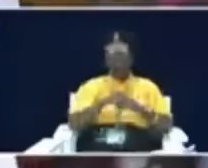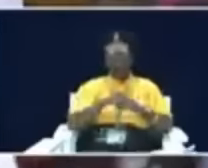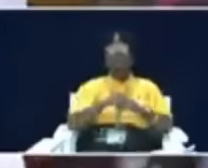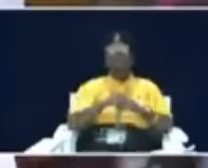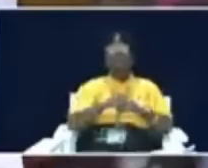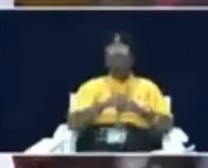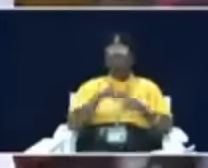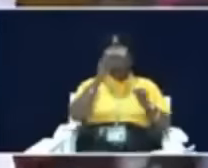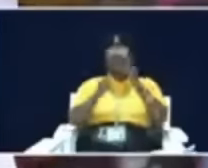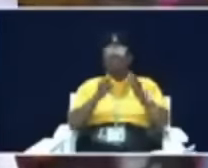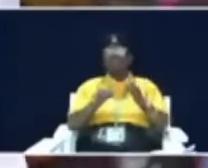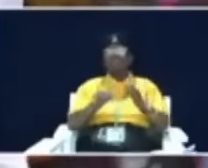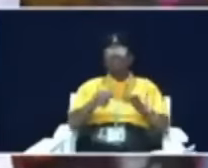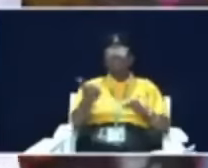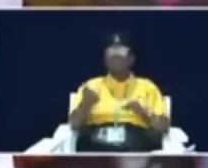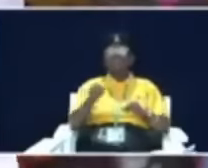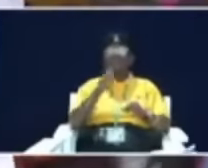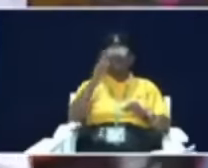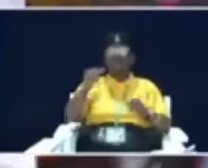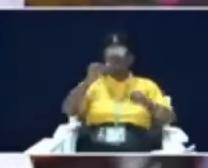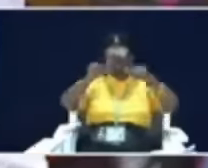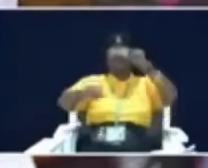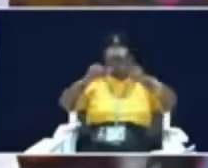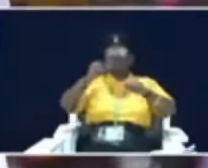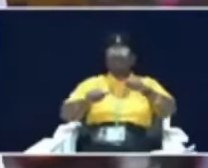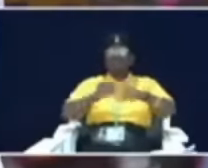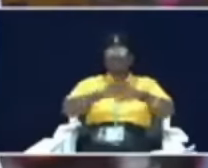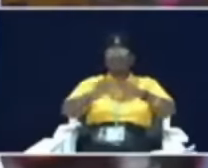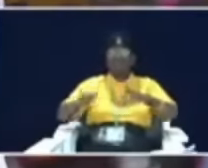If others are doubting, don't let that affect you.